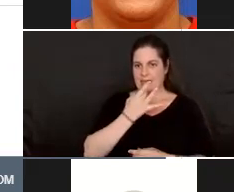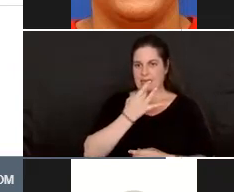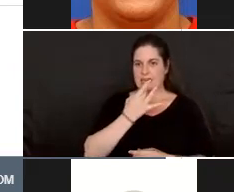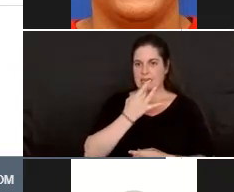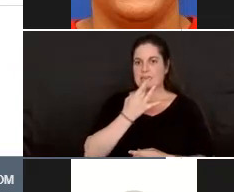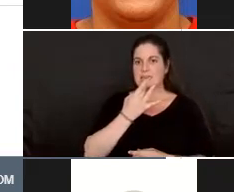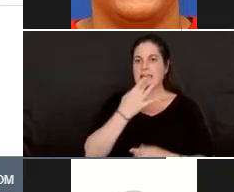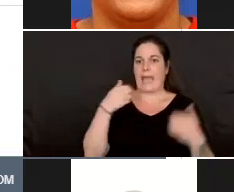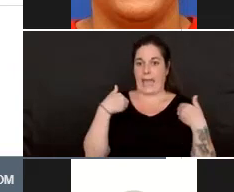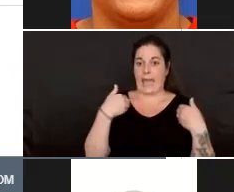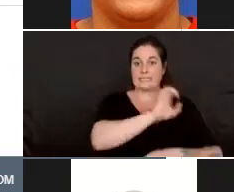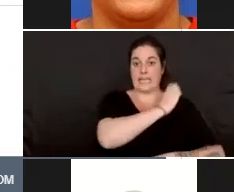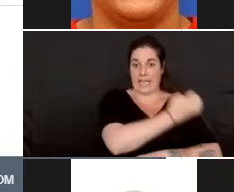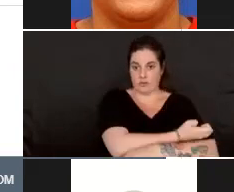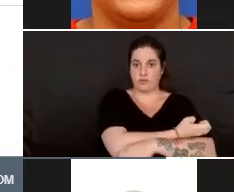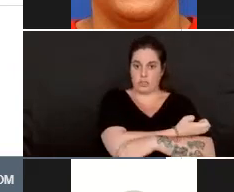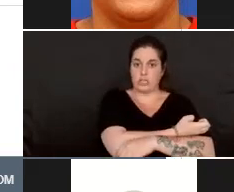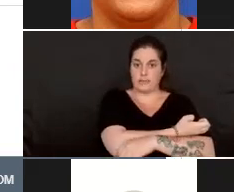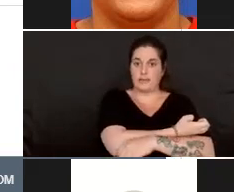consists of energy